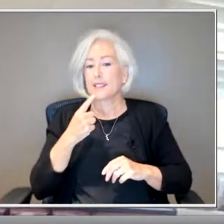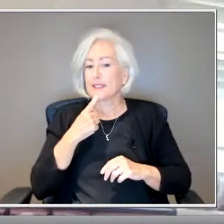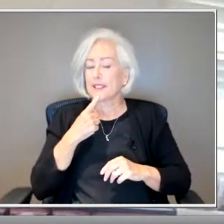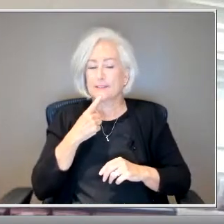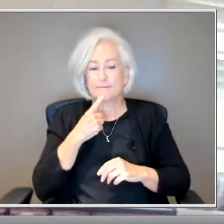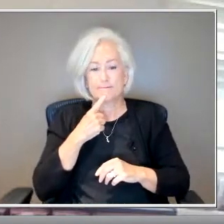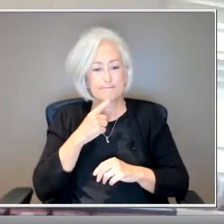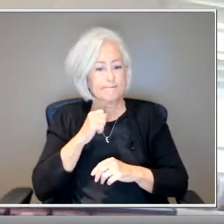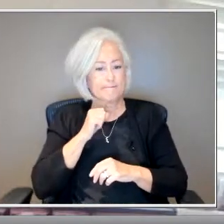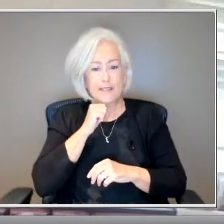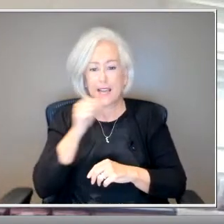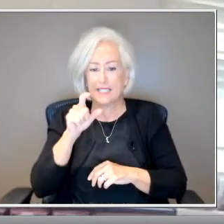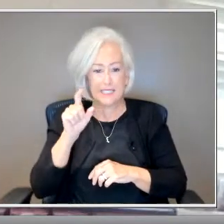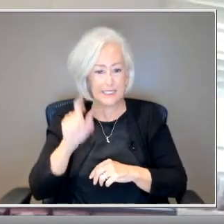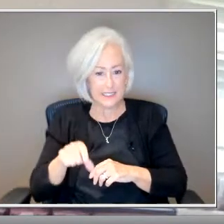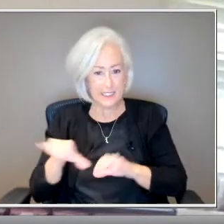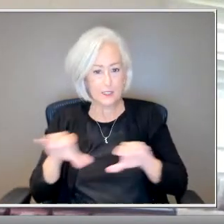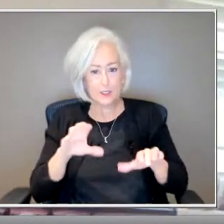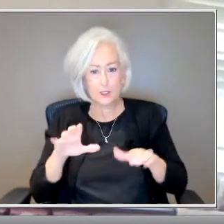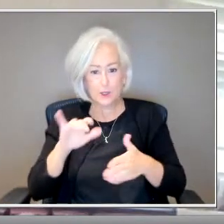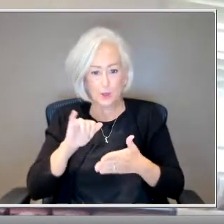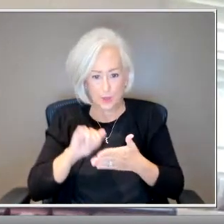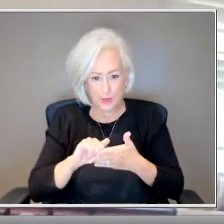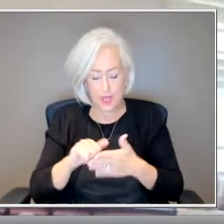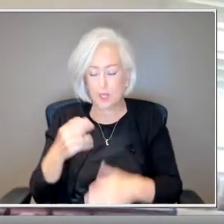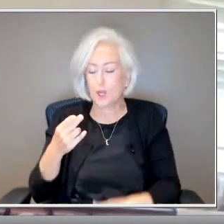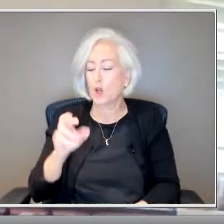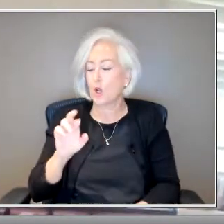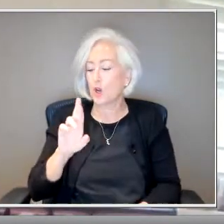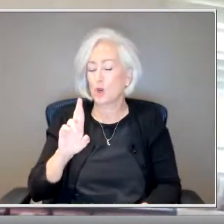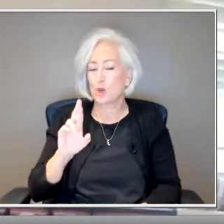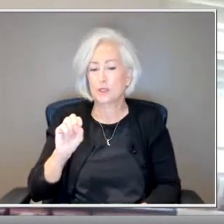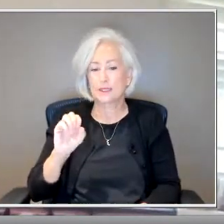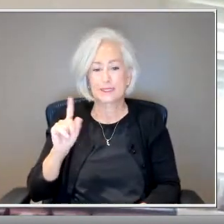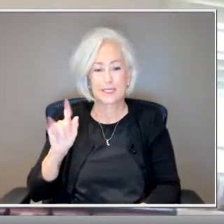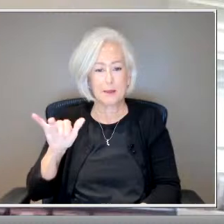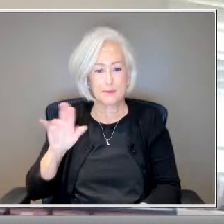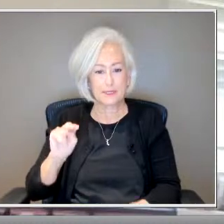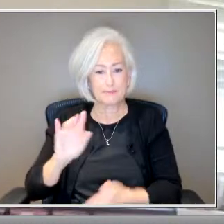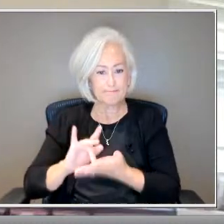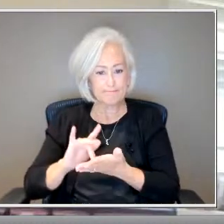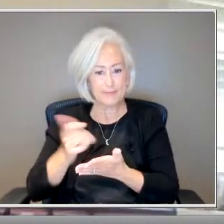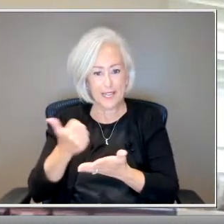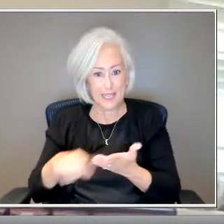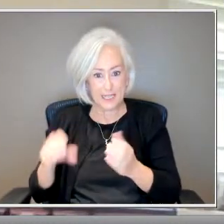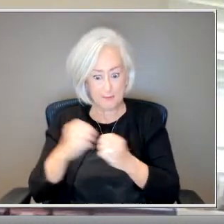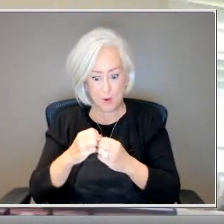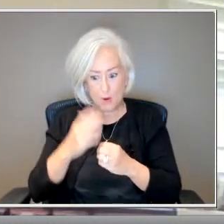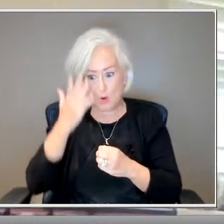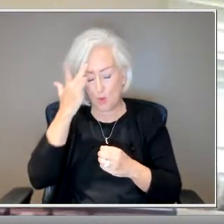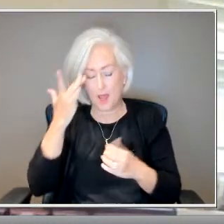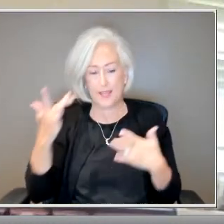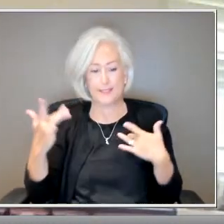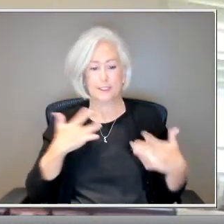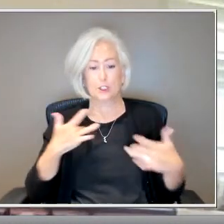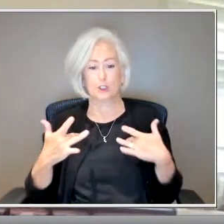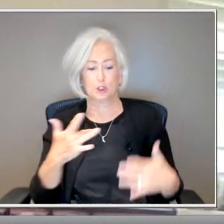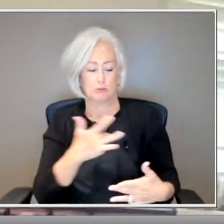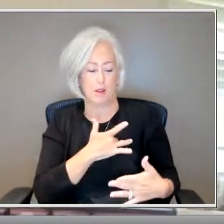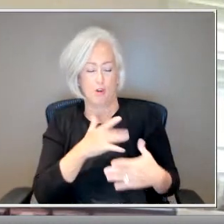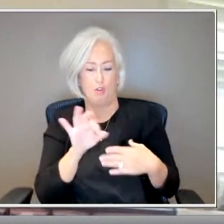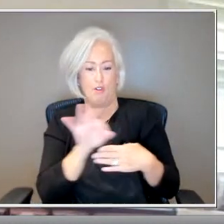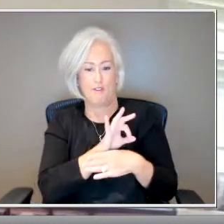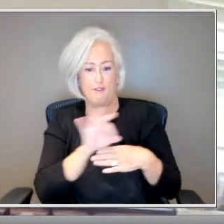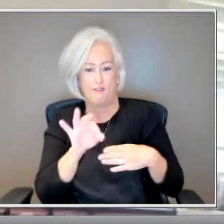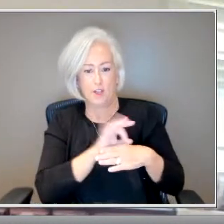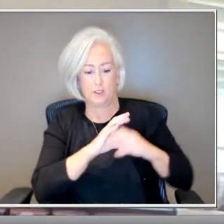the Herceptin anymore. I couldn't do the Herceptin anymore because they were worried about my heart function. And so when